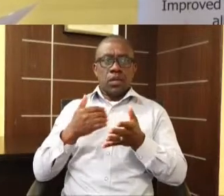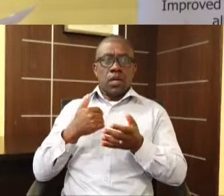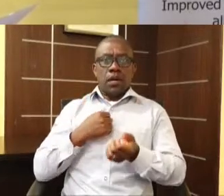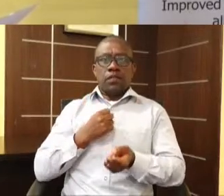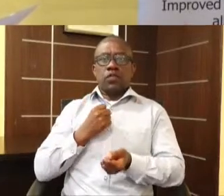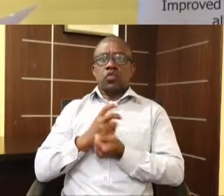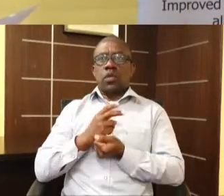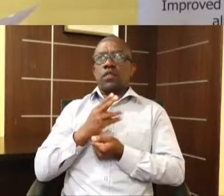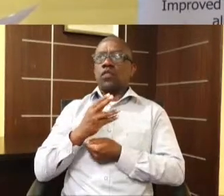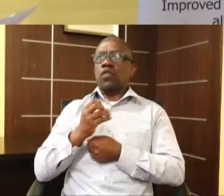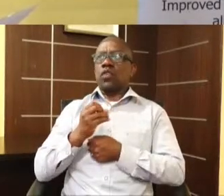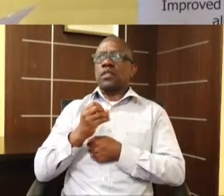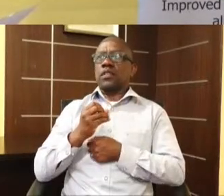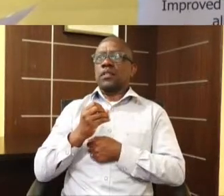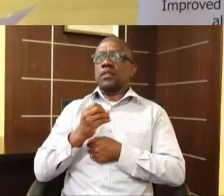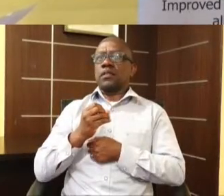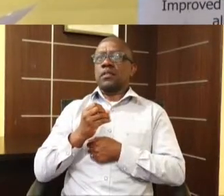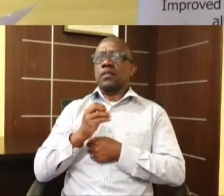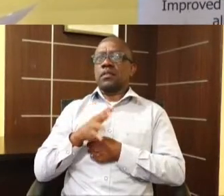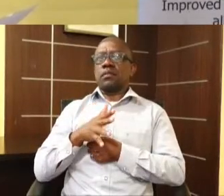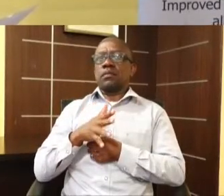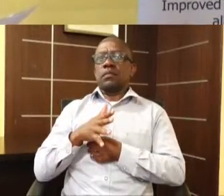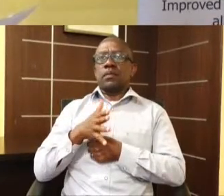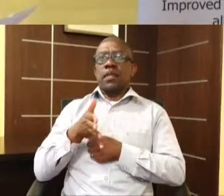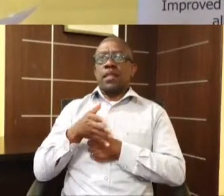1240, 1300 hours.